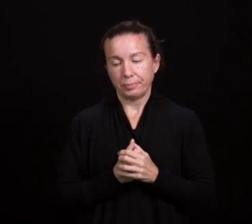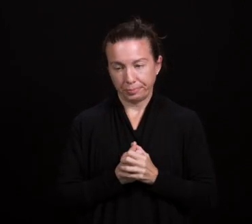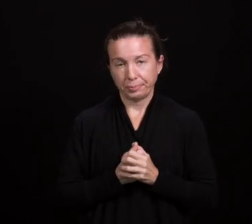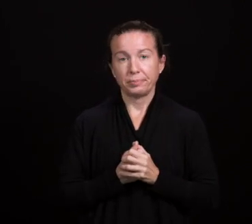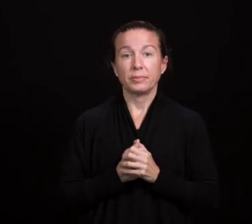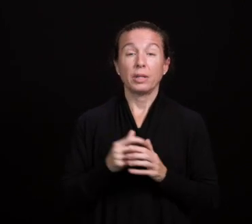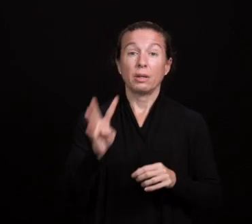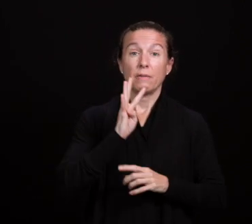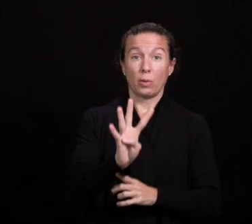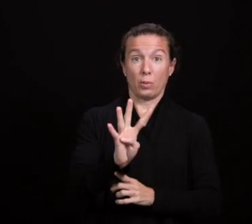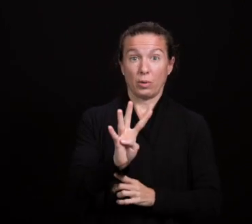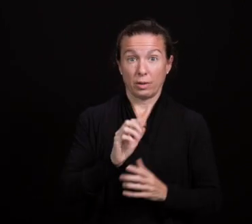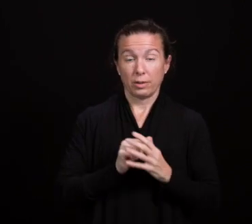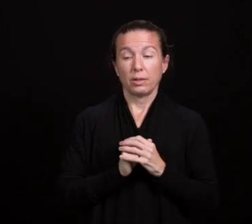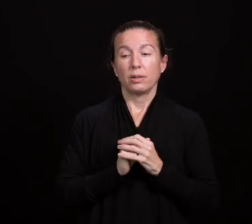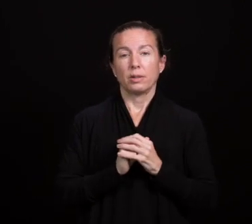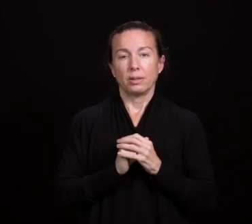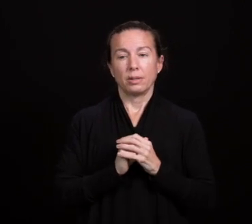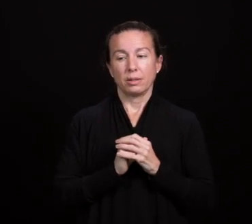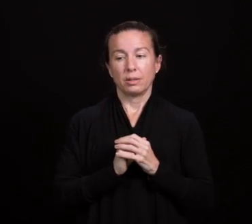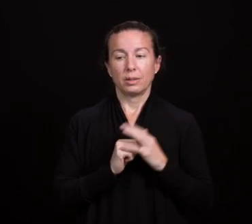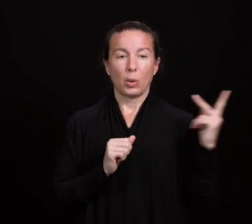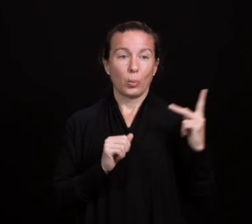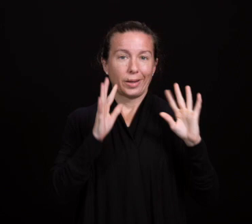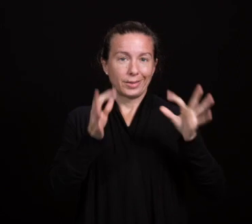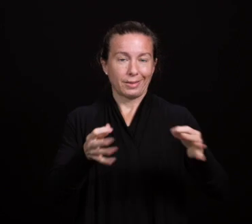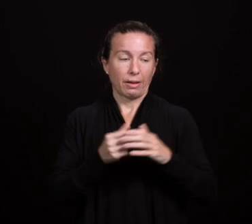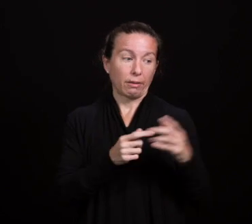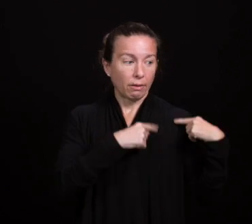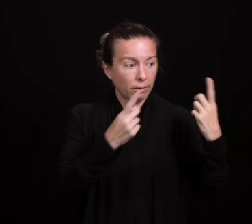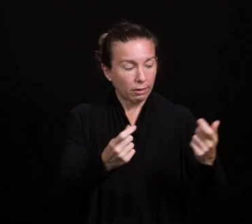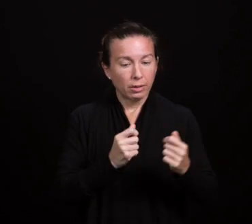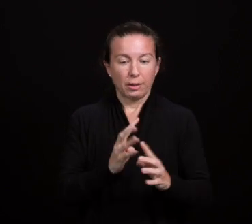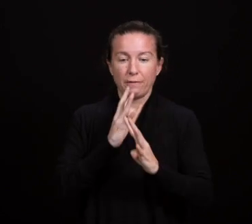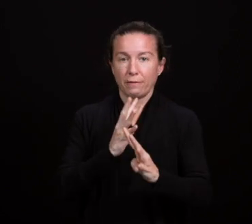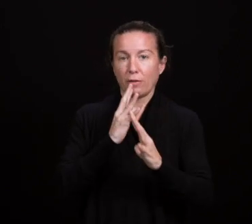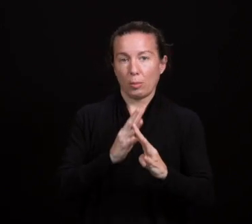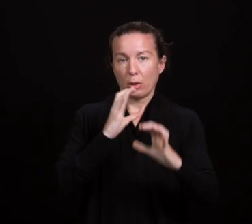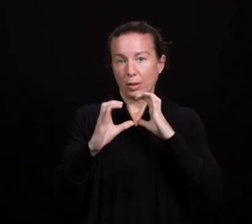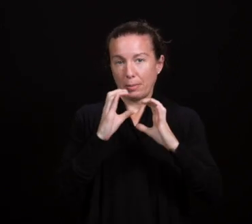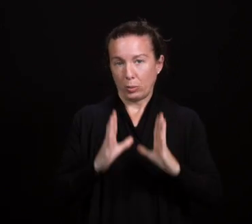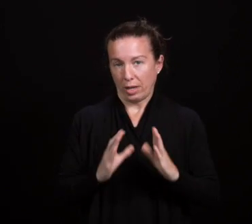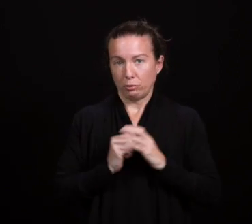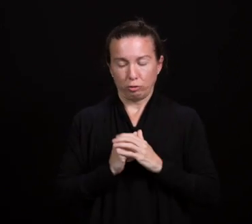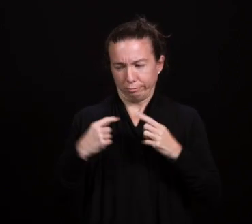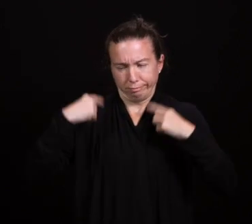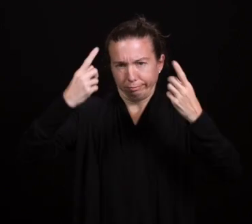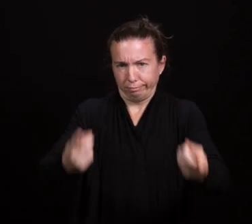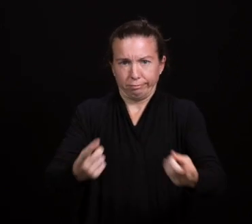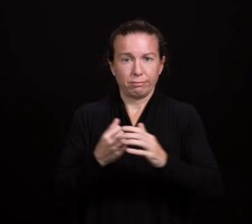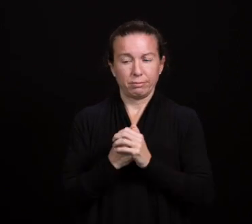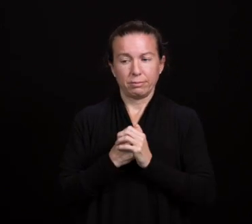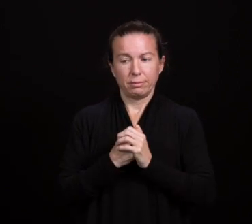So at 4 years old, we had decided, okay, we've been verbal communicators from day one. It's